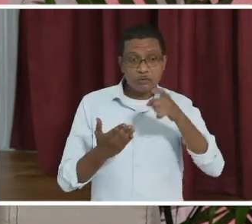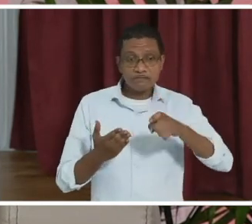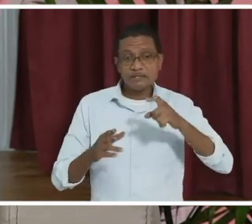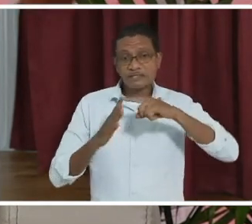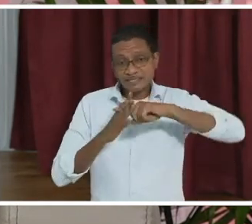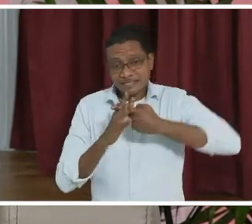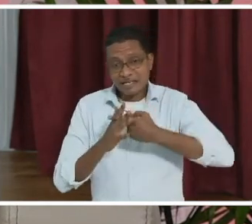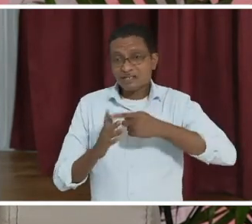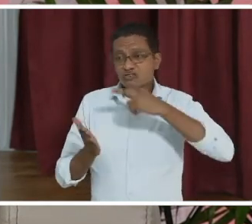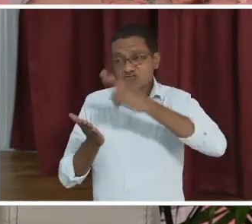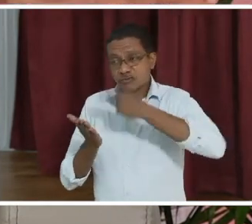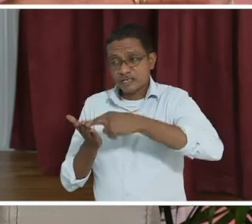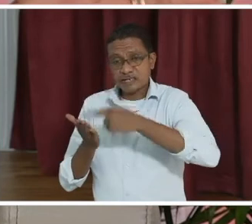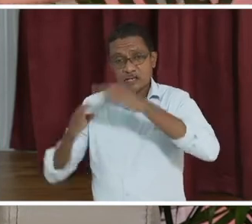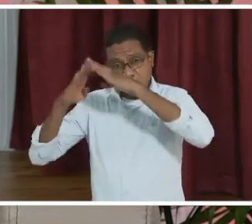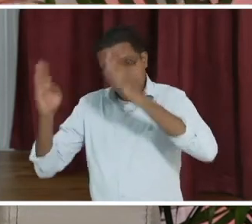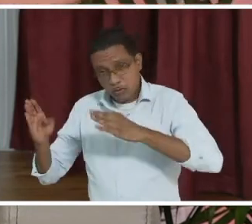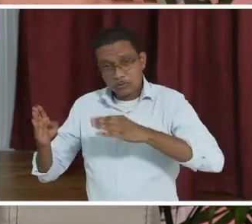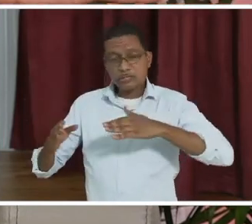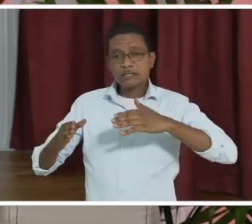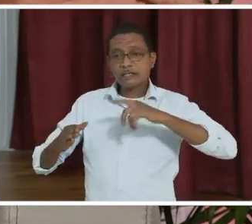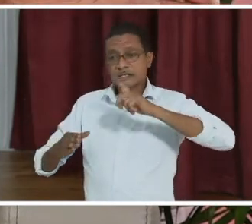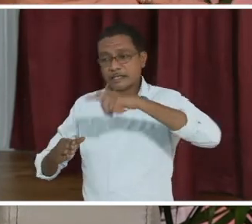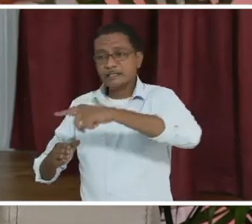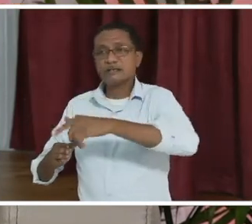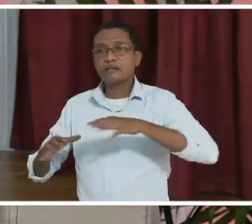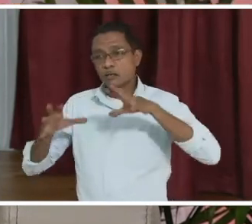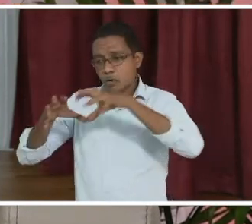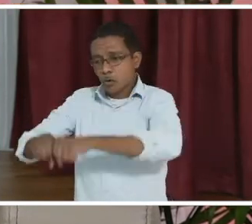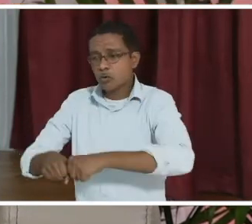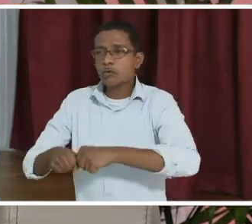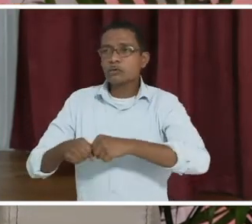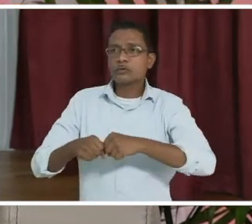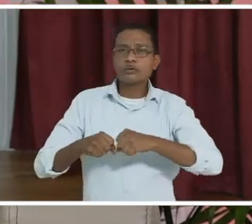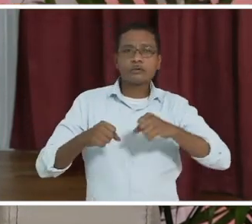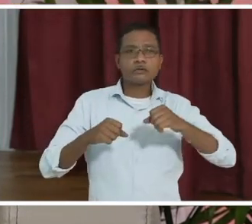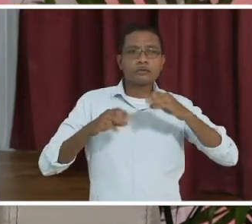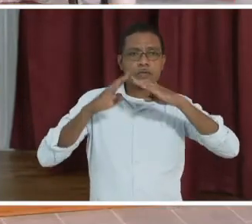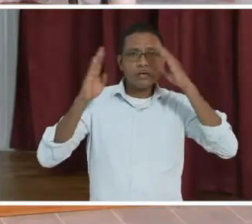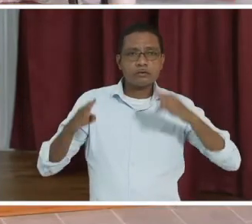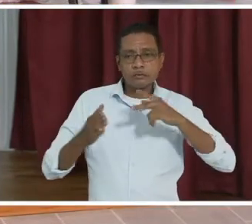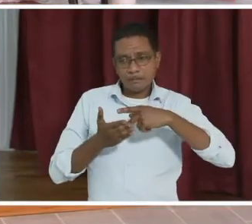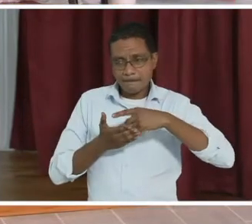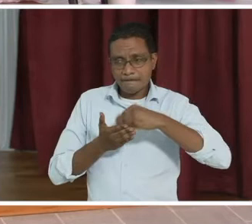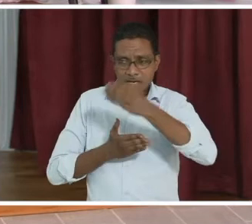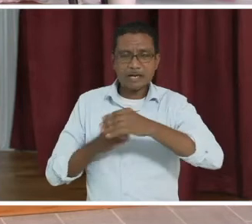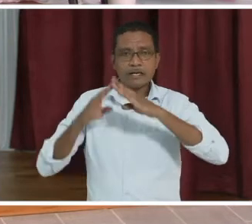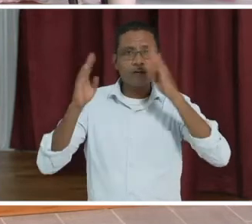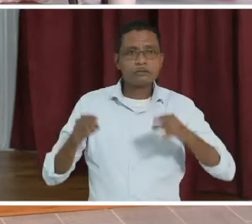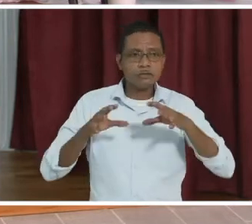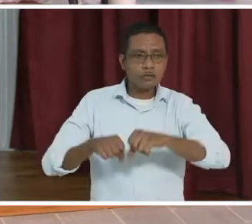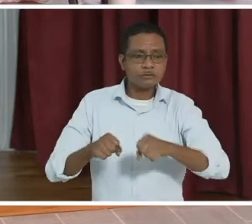ownership, or starting at a lower rate that you can afford at that time and progressing into something more expensive, but still within your